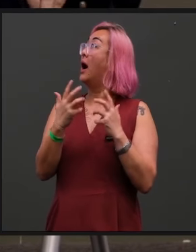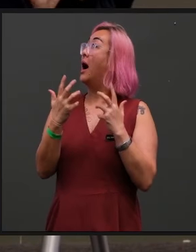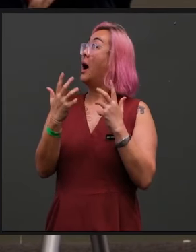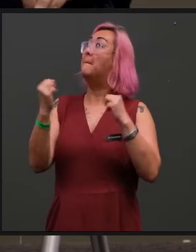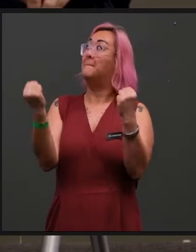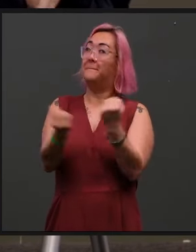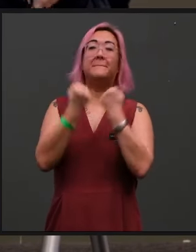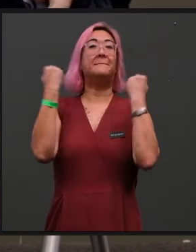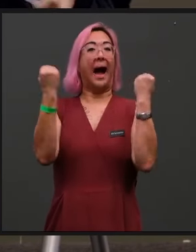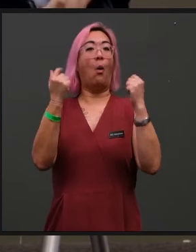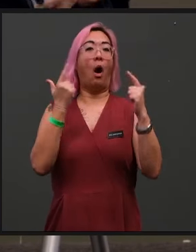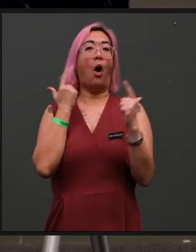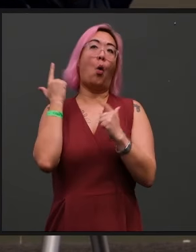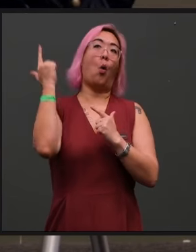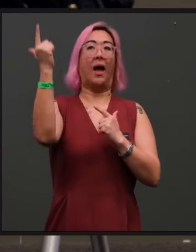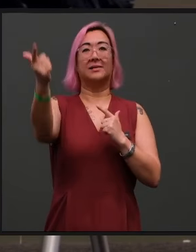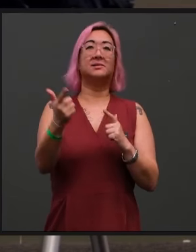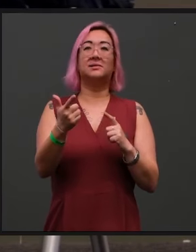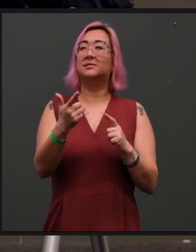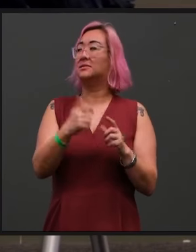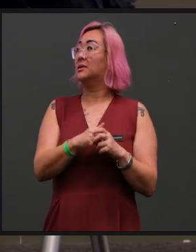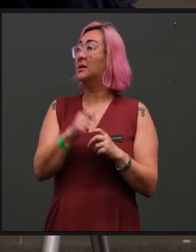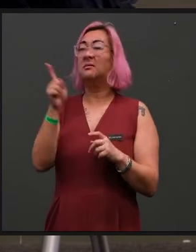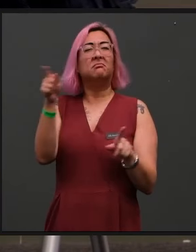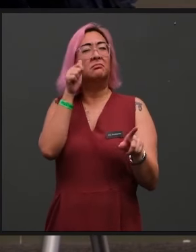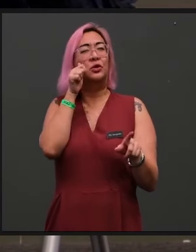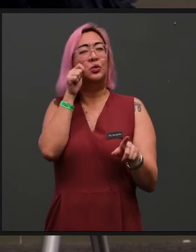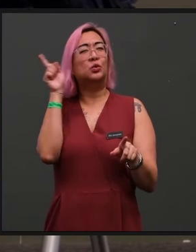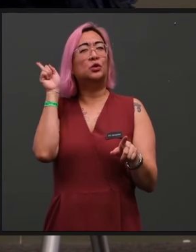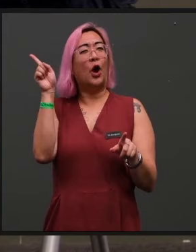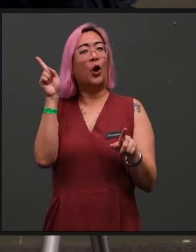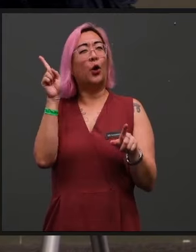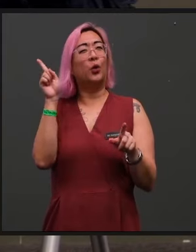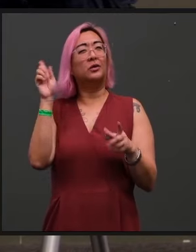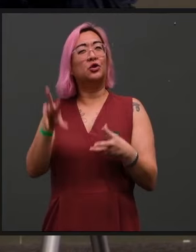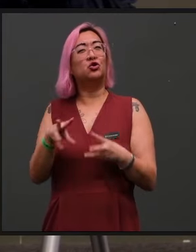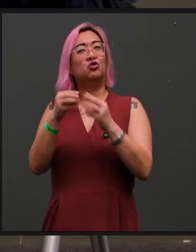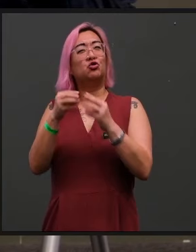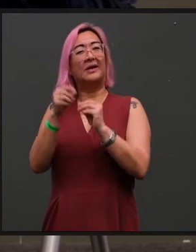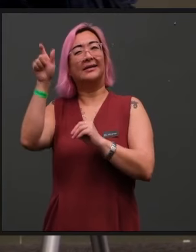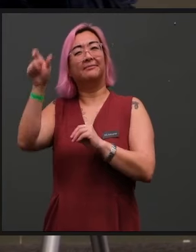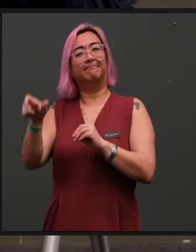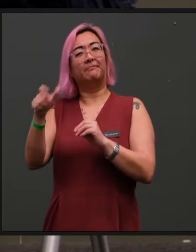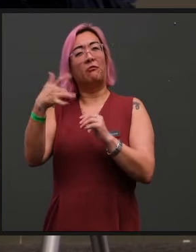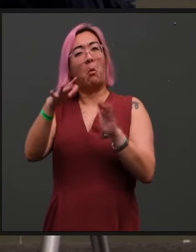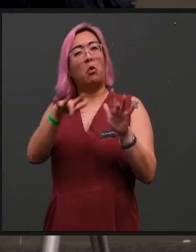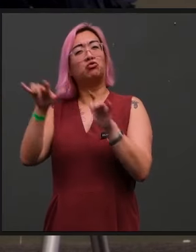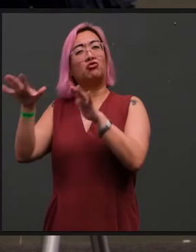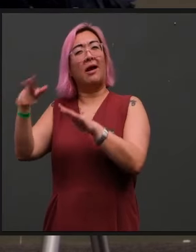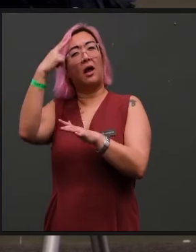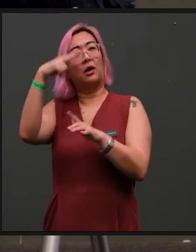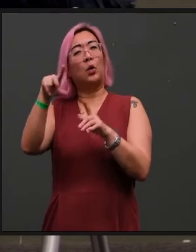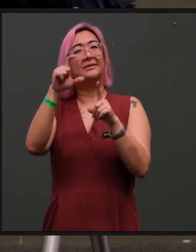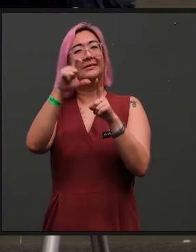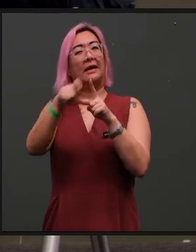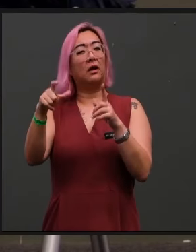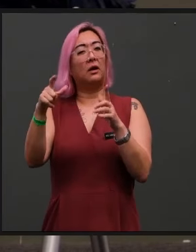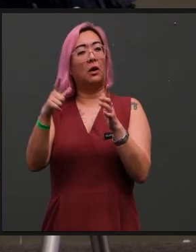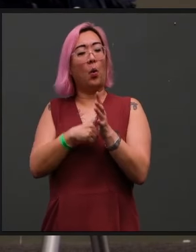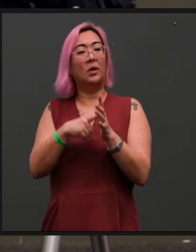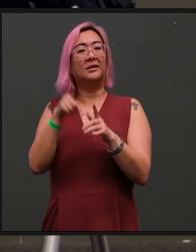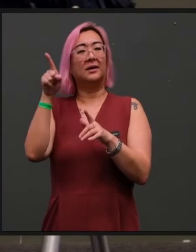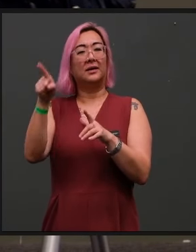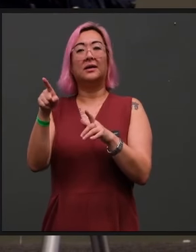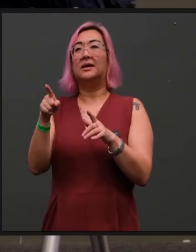You may know is created by an Australian developer called Dave Lloyd. He sort of worked on Crawl, and he recently put out his own